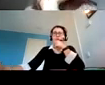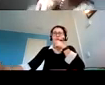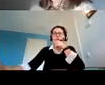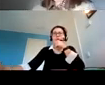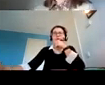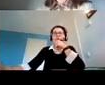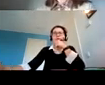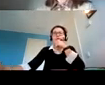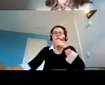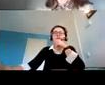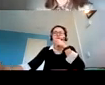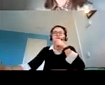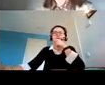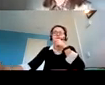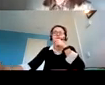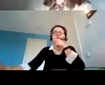open negotiation,